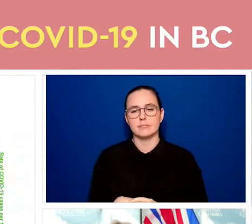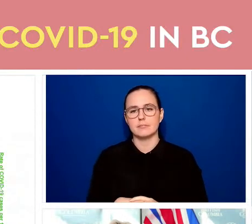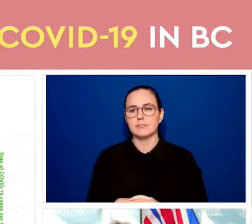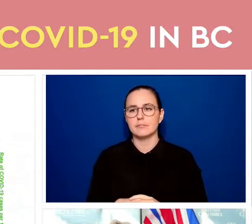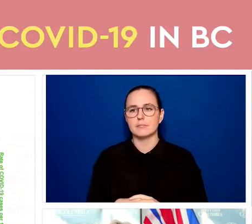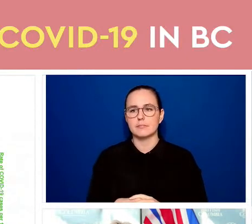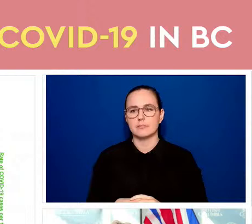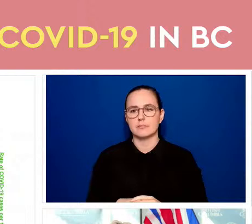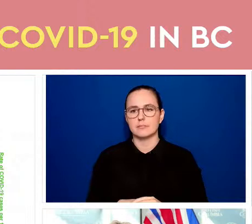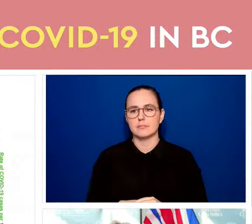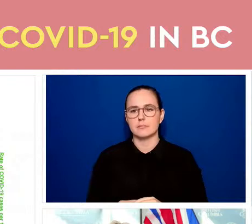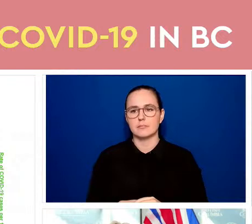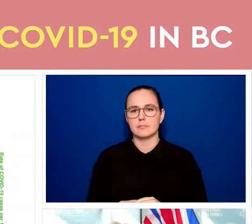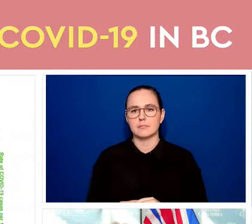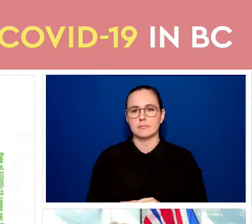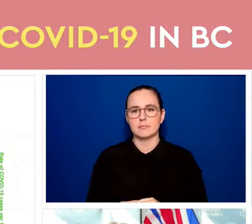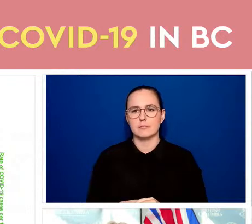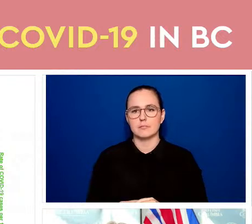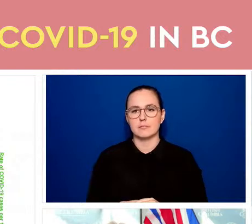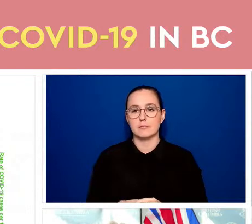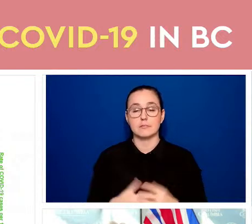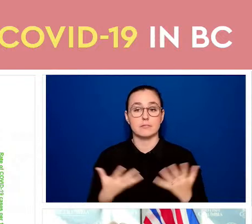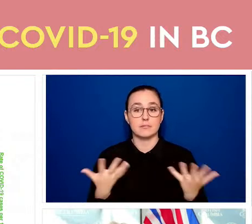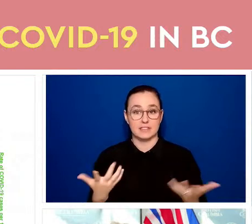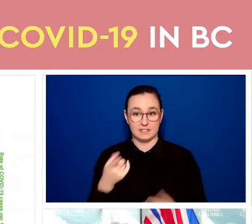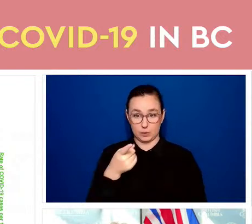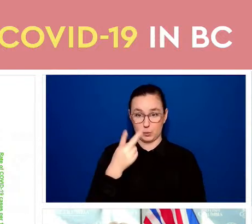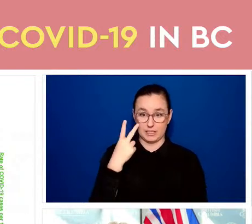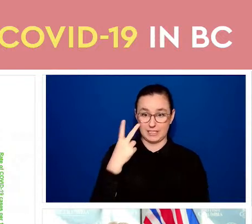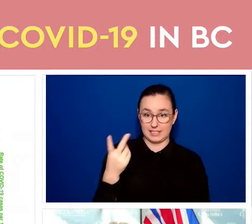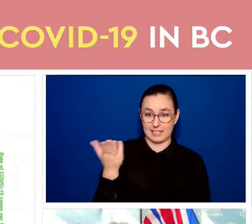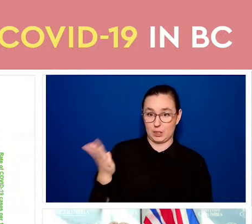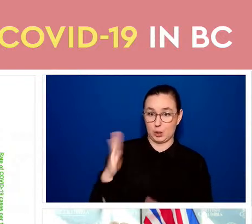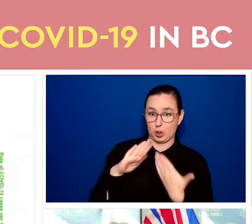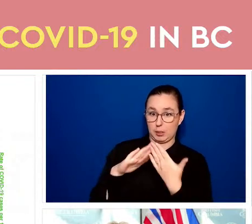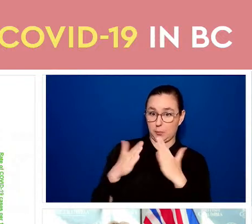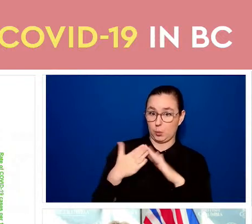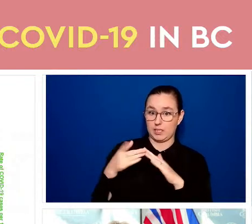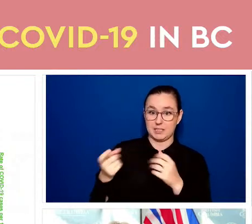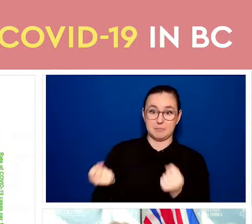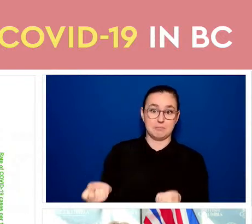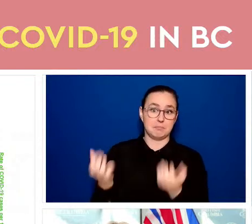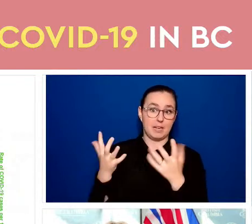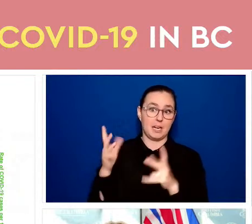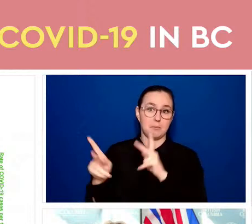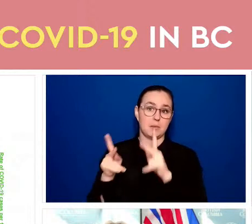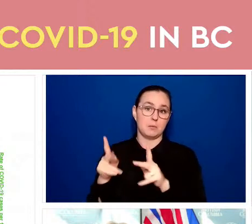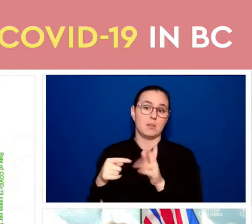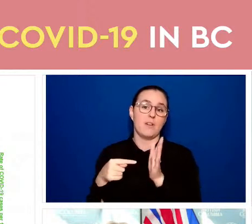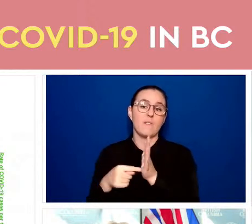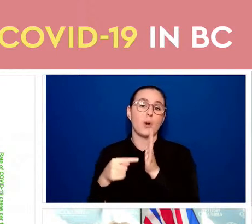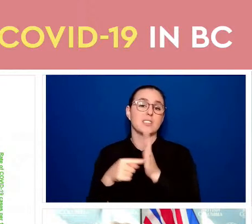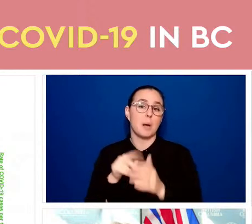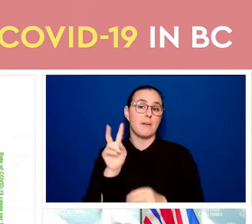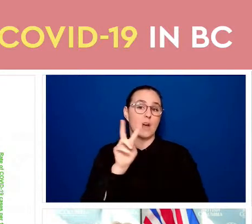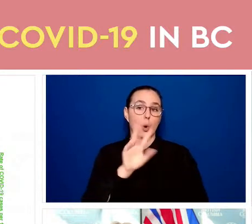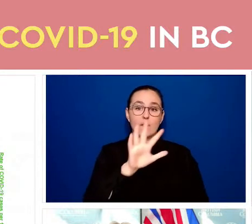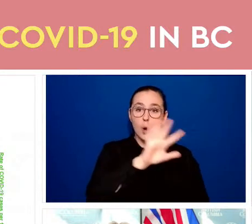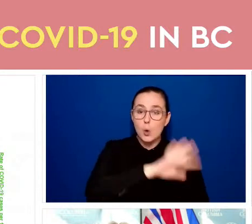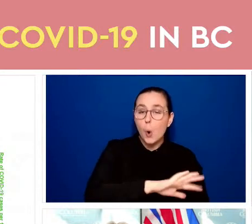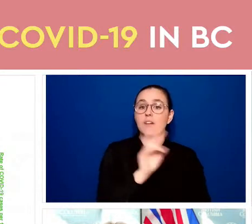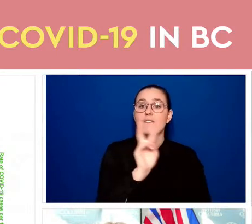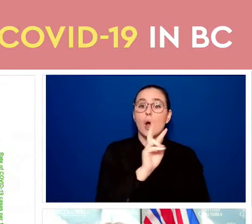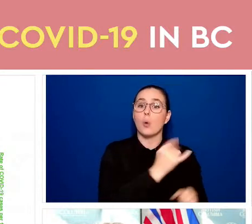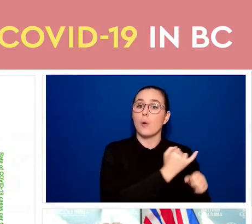where community vaccination rates are higher, and particularly in Vancouver Coastal and in the island, we see that the rates